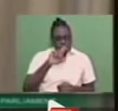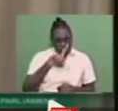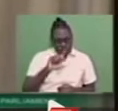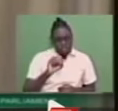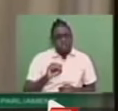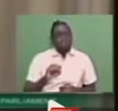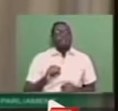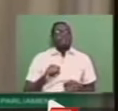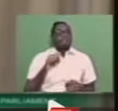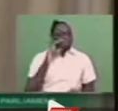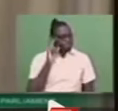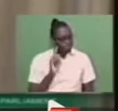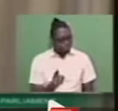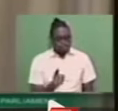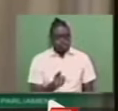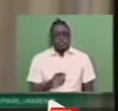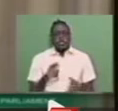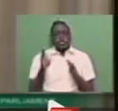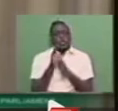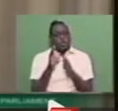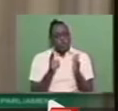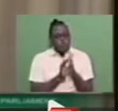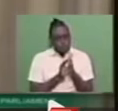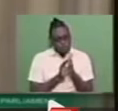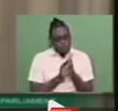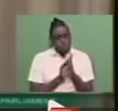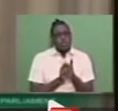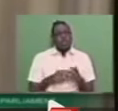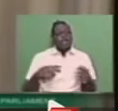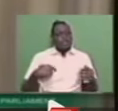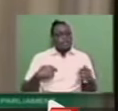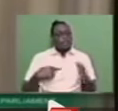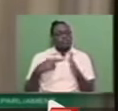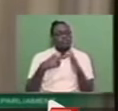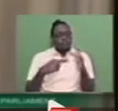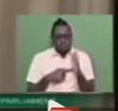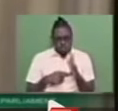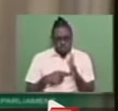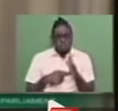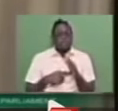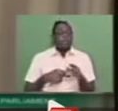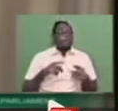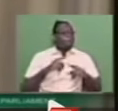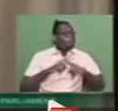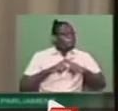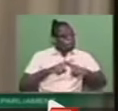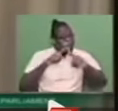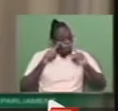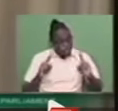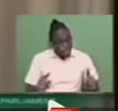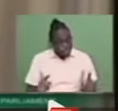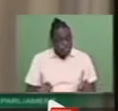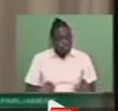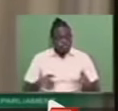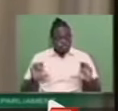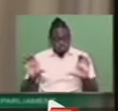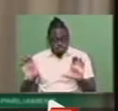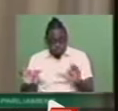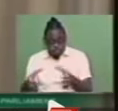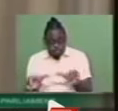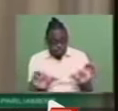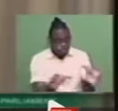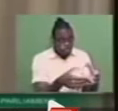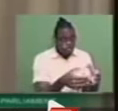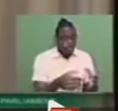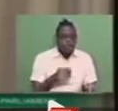where they got together basically as a cartel to fix prices. So they would agree to fix the prices, but they went further